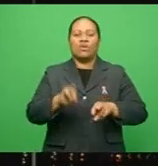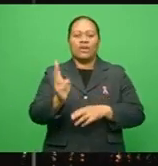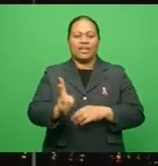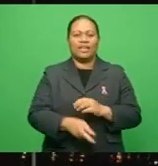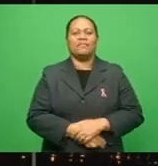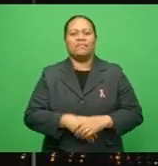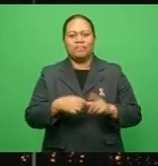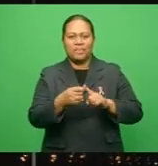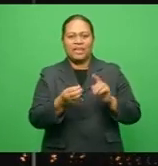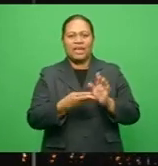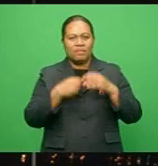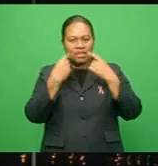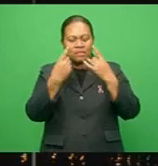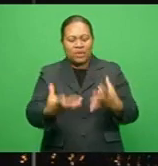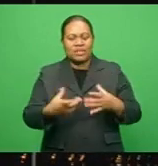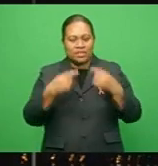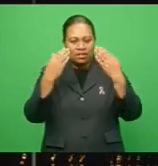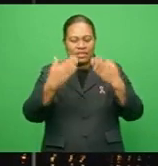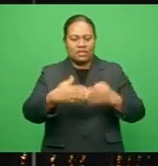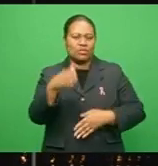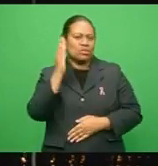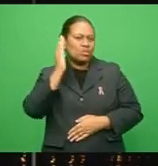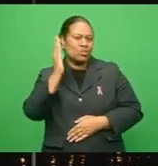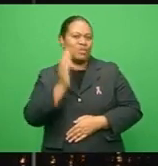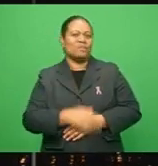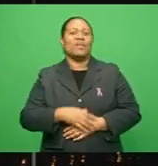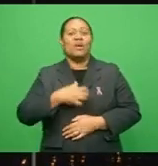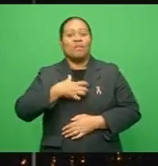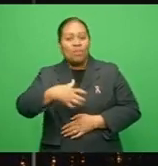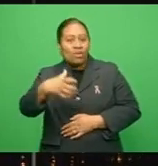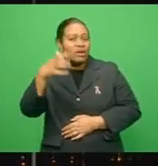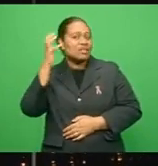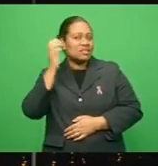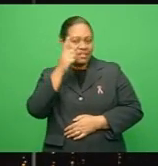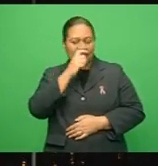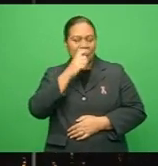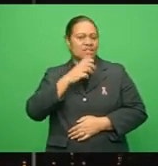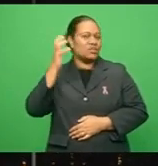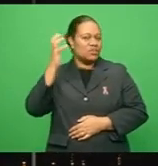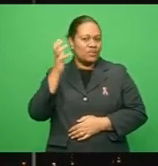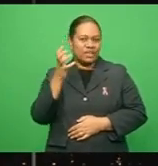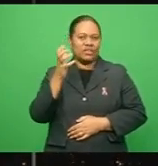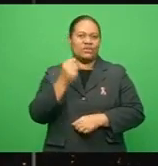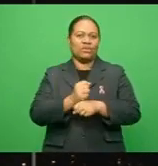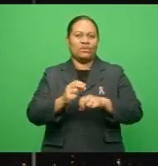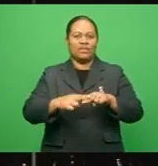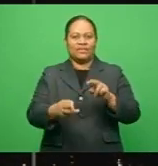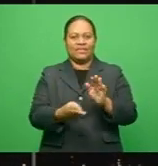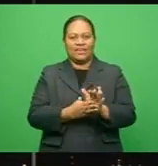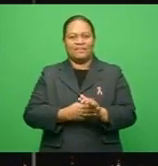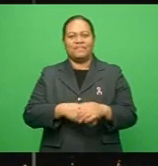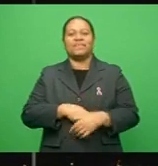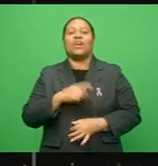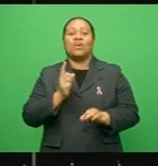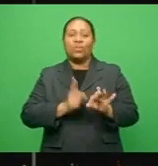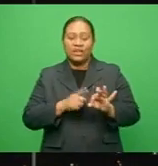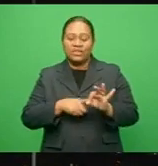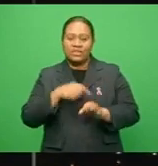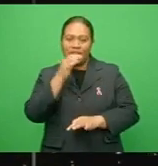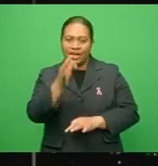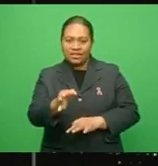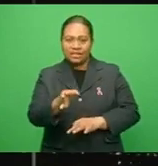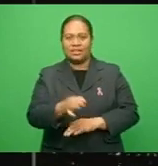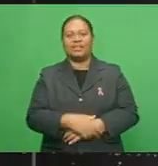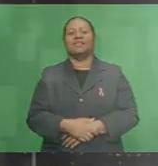joy at kids attending school. For these stories and others, tune in daily to our sister radio station Gold FM. Our poll question we're